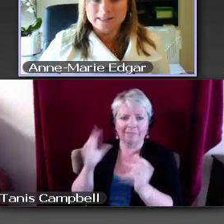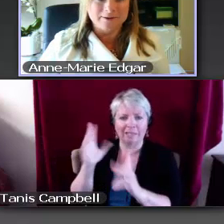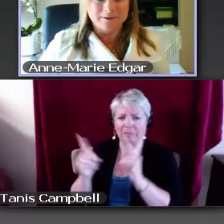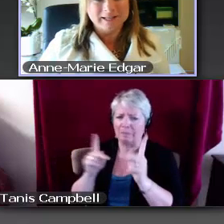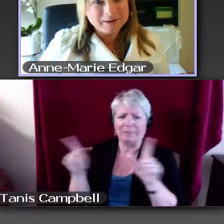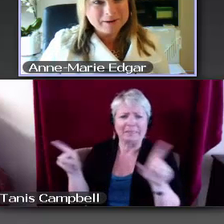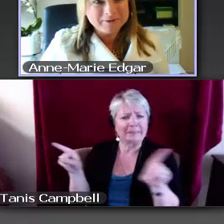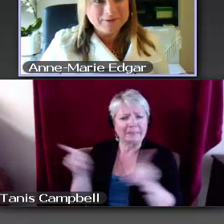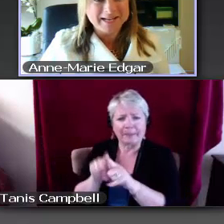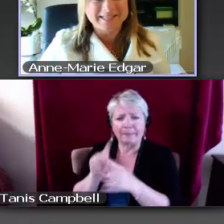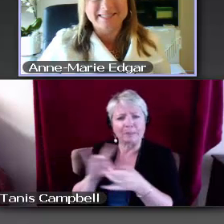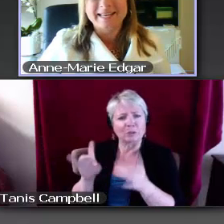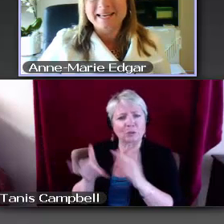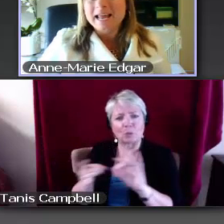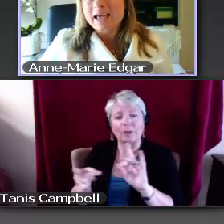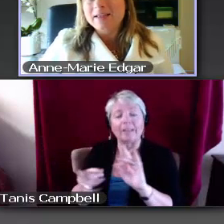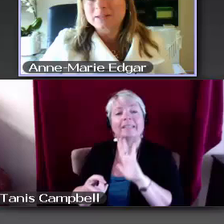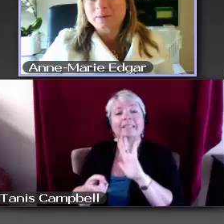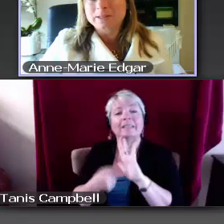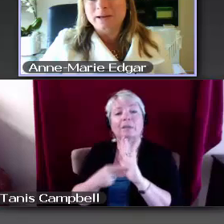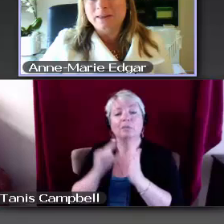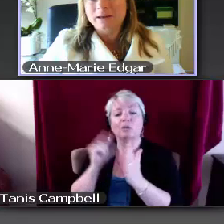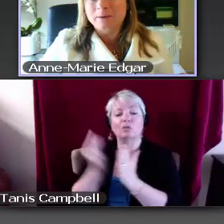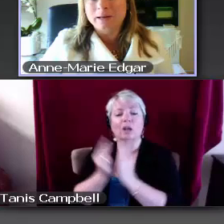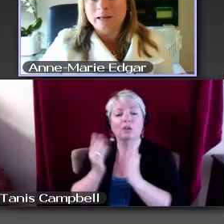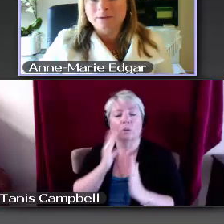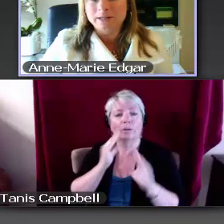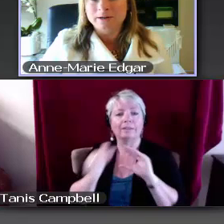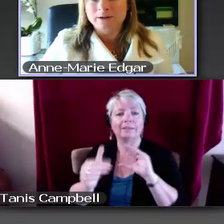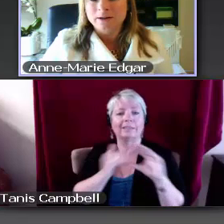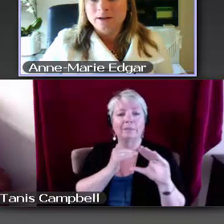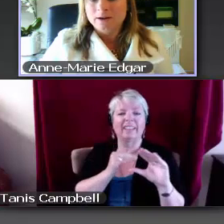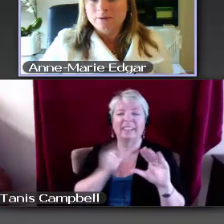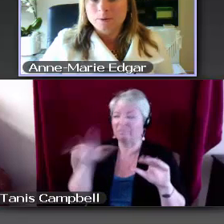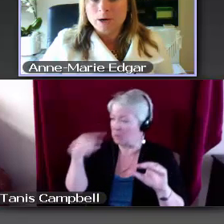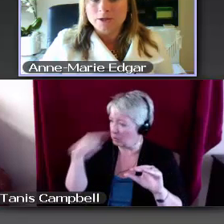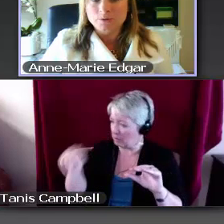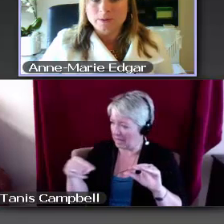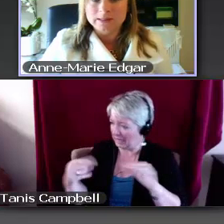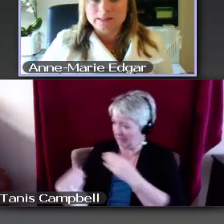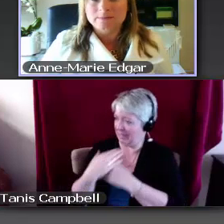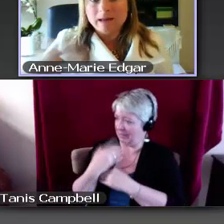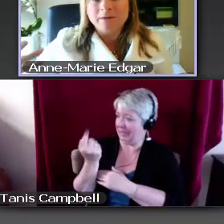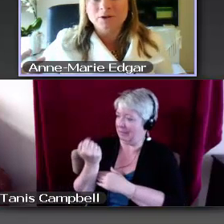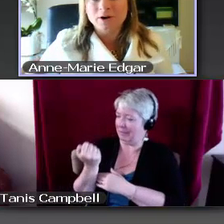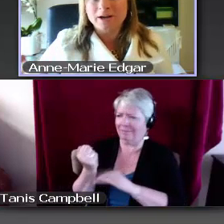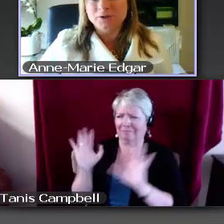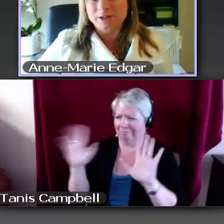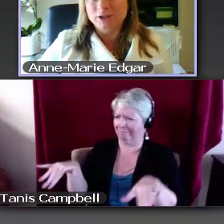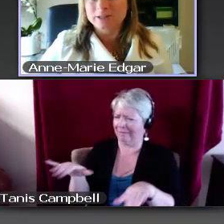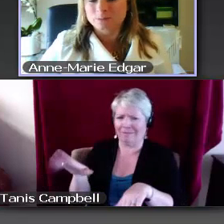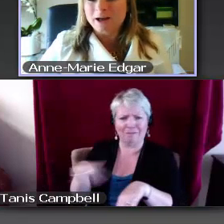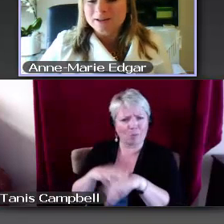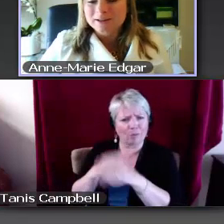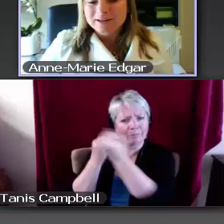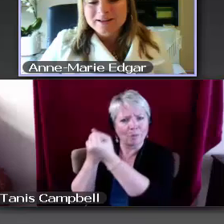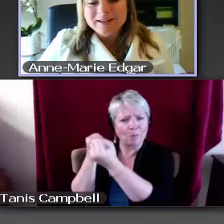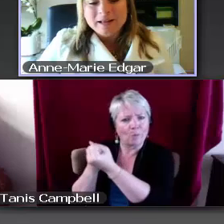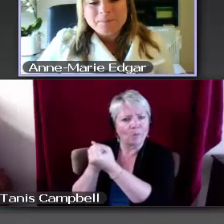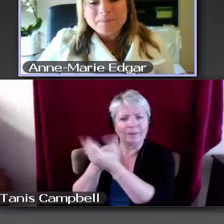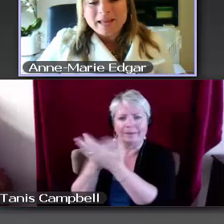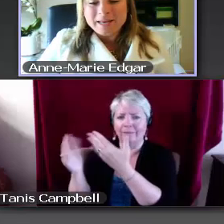and asking for a little bit of advice, and that's always a great thing. We love to hear from graduates after graduation as